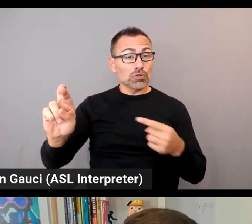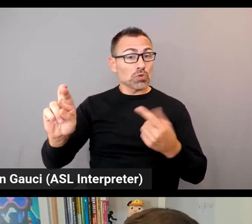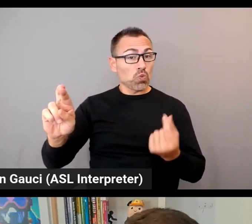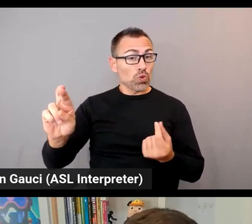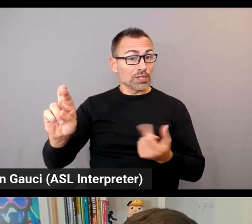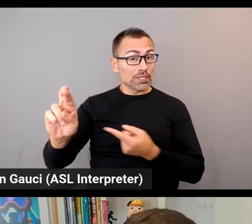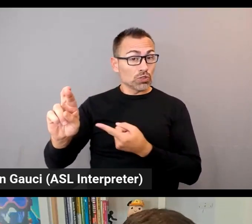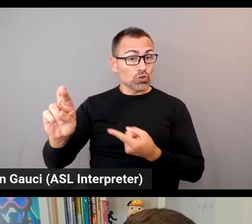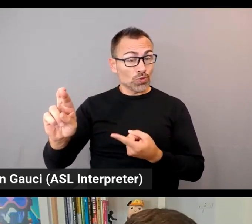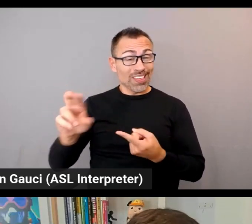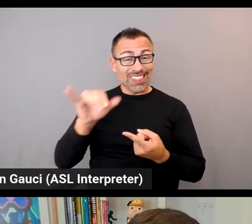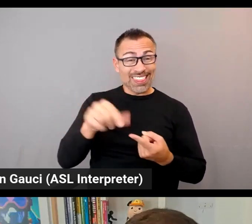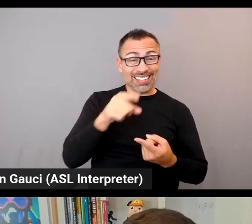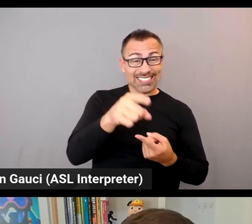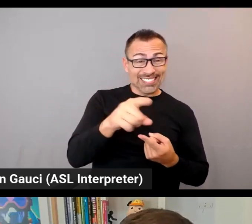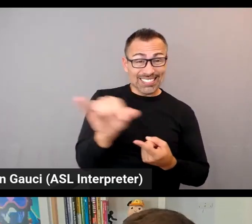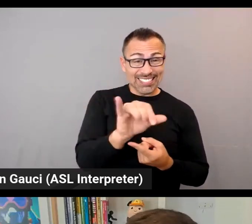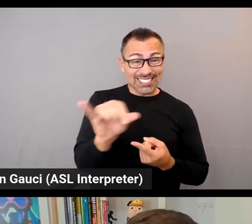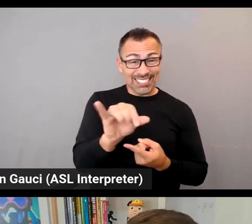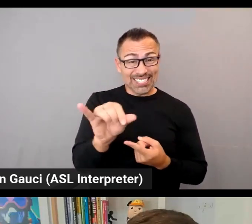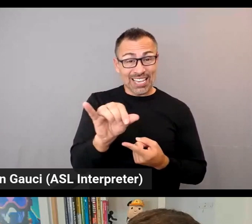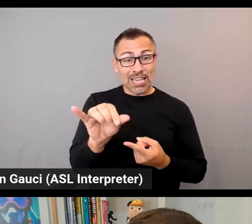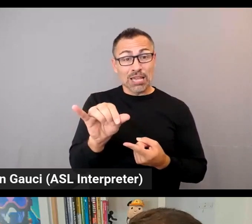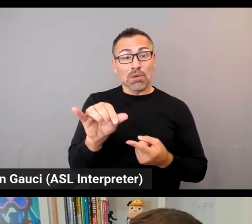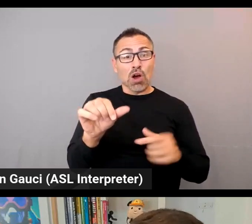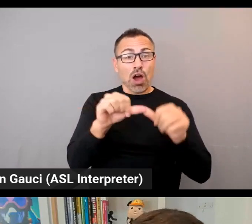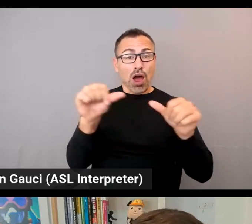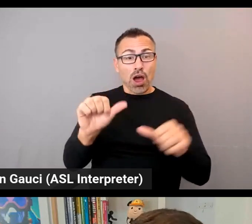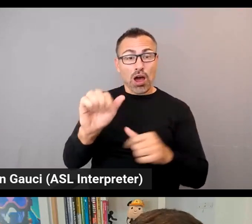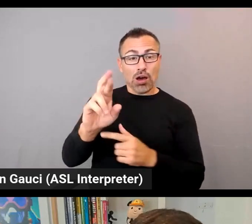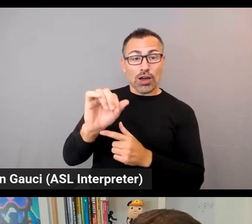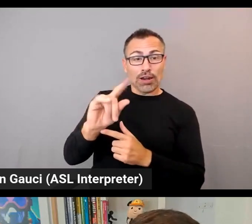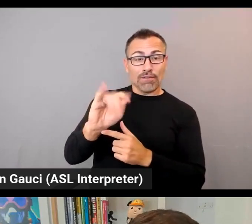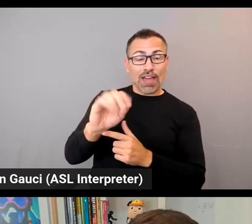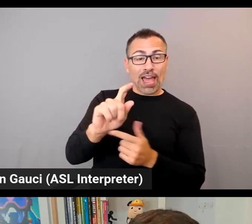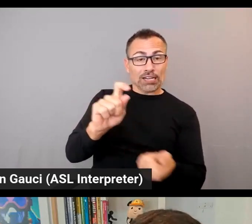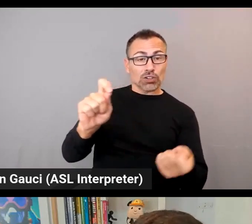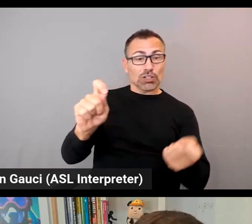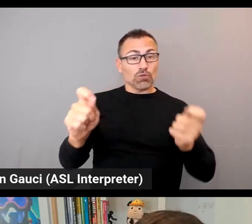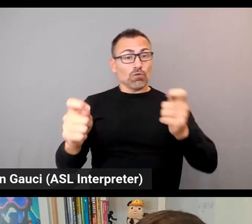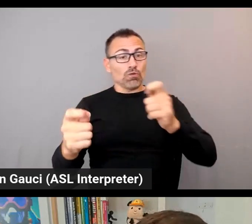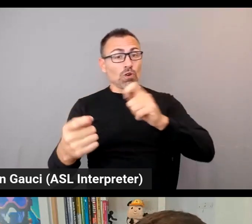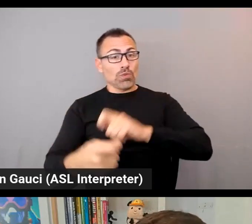of durable artifact, but transform it into a visualization that you can interact with. So you can start